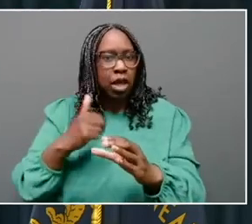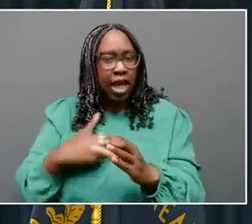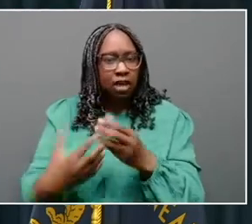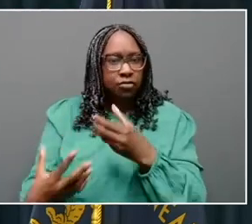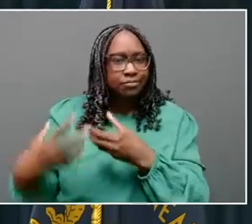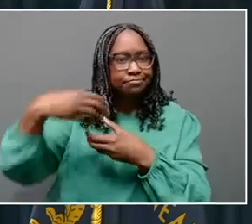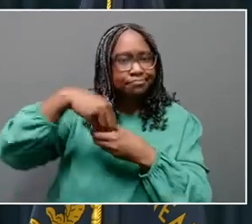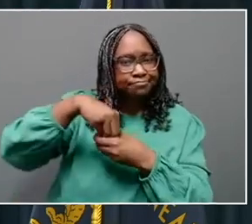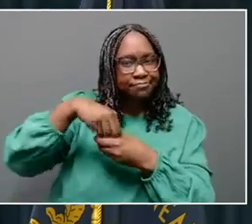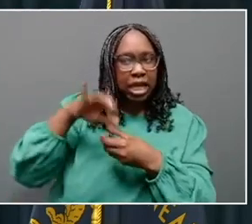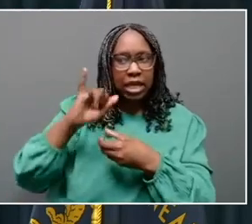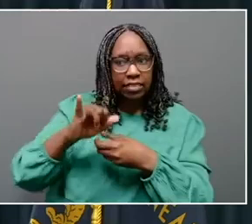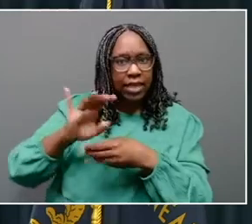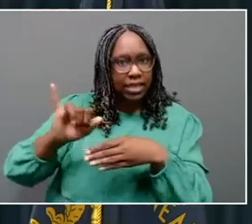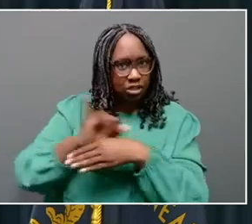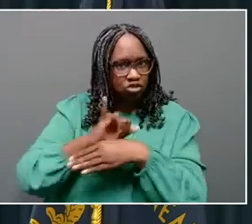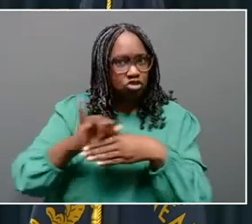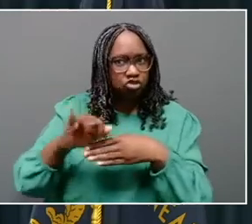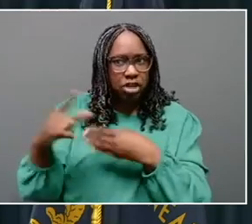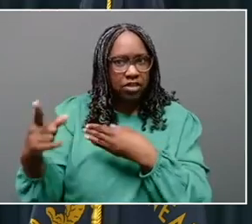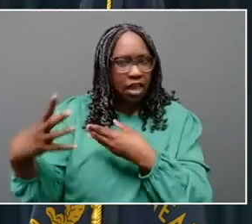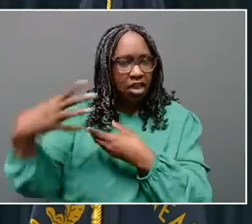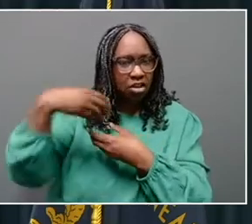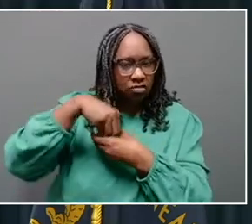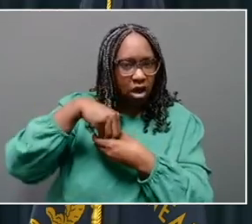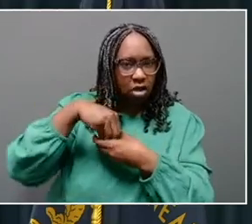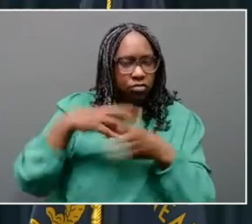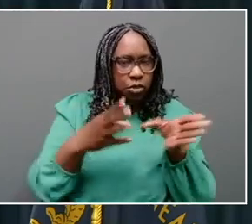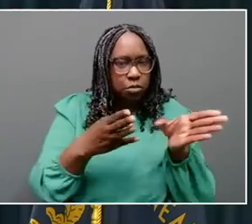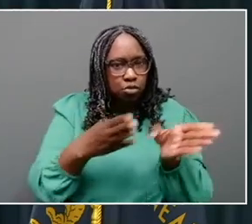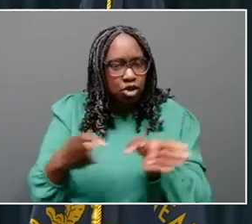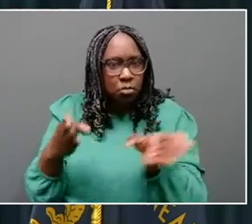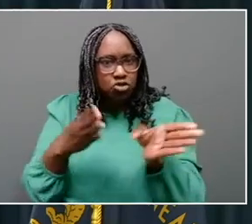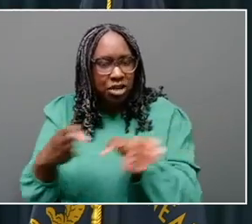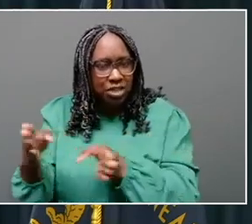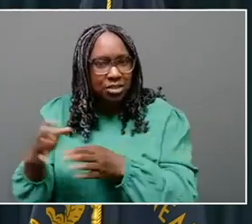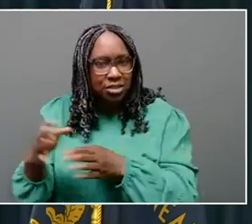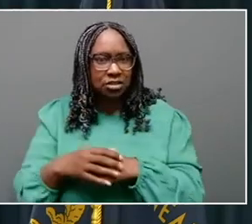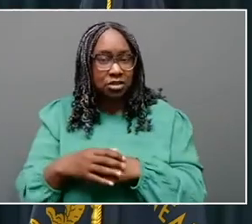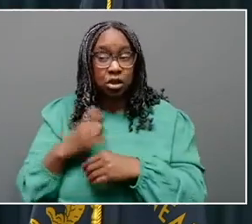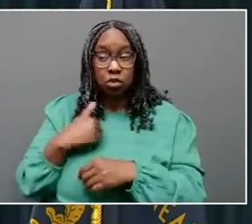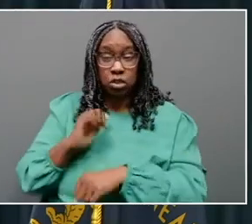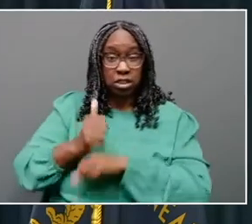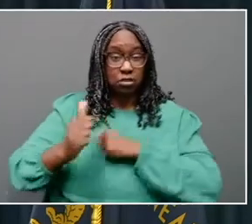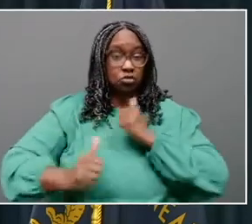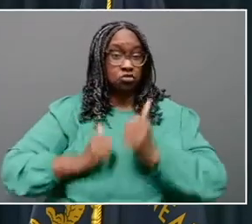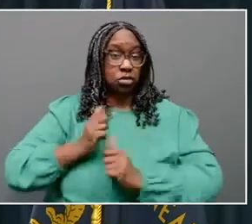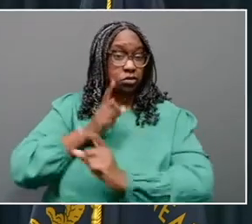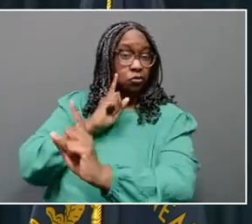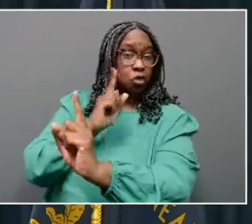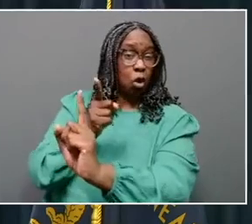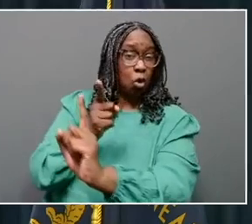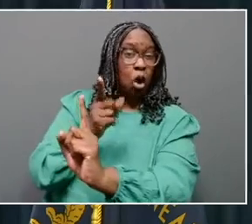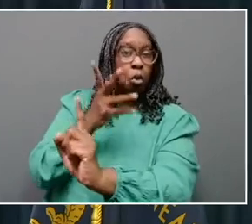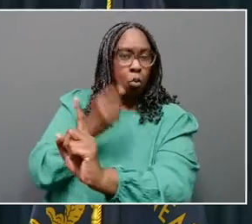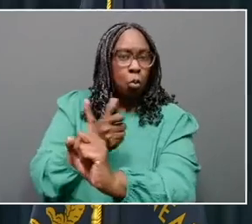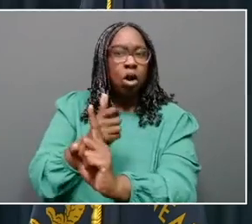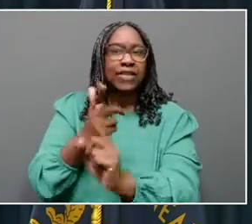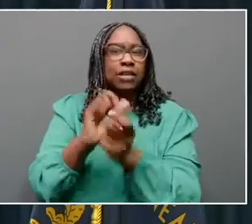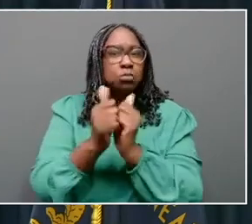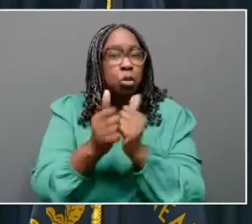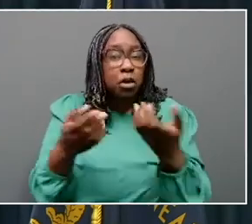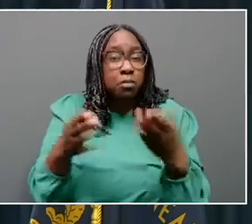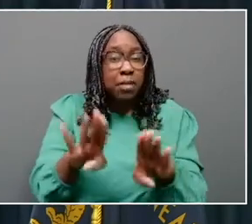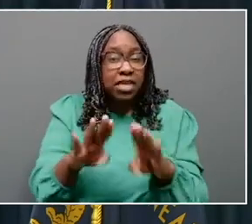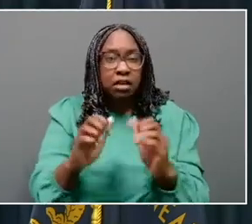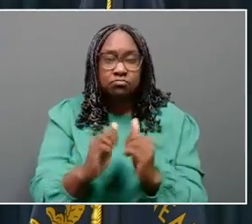industry has been involved in the preparations. We set a very aggressive goal to have it up and running before the first game of